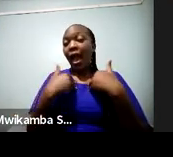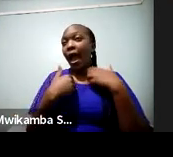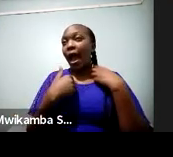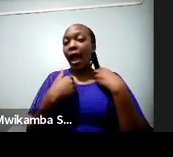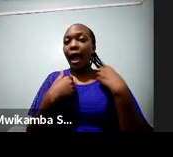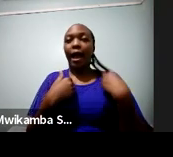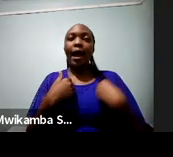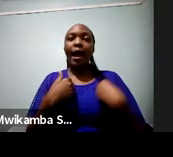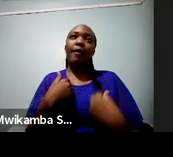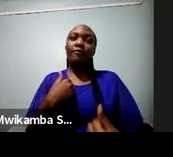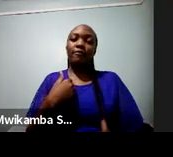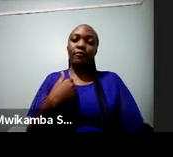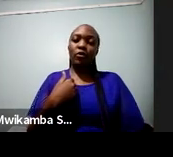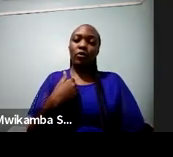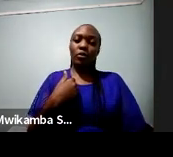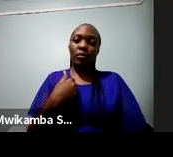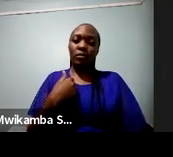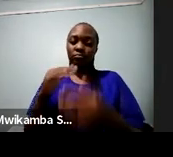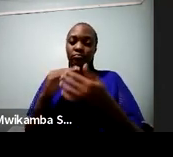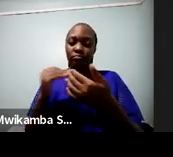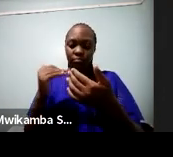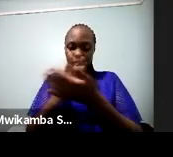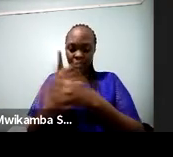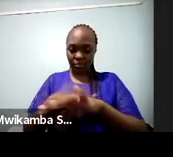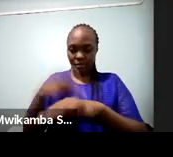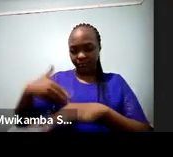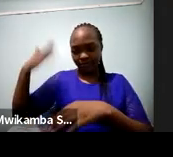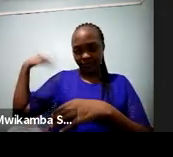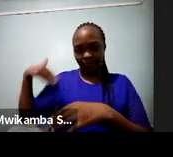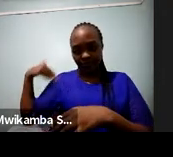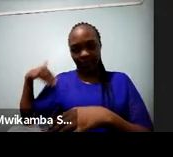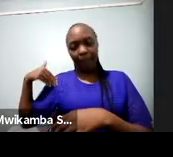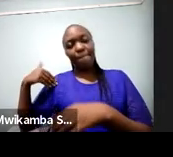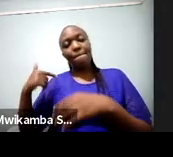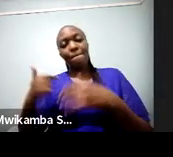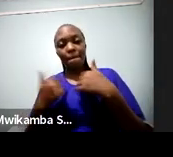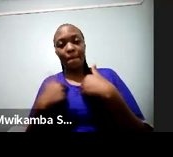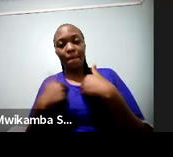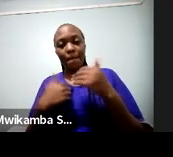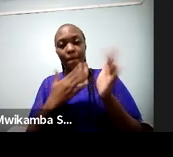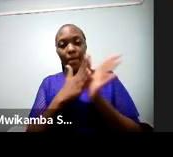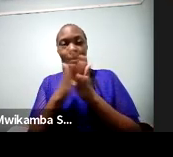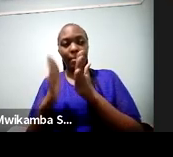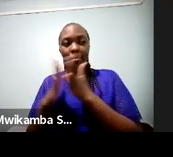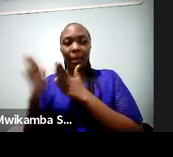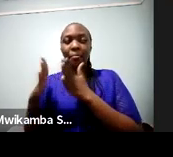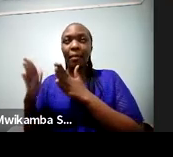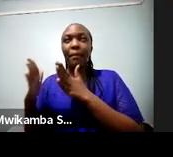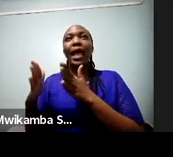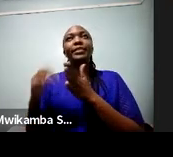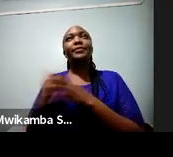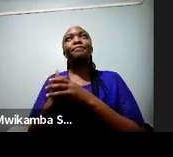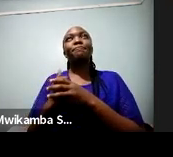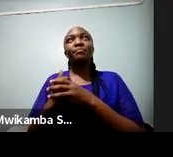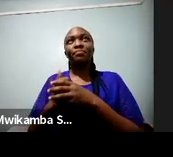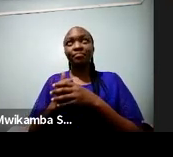tried to invest in one, then my investment, like we say, ilikunywa maji, yeah. So is it my fault, or was I